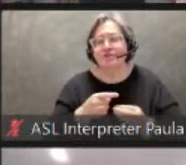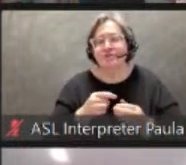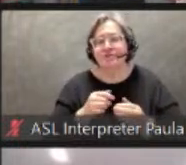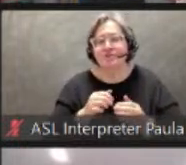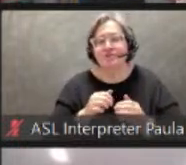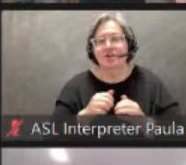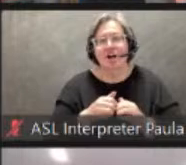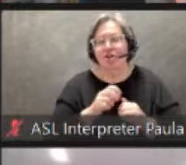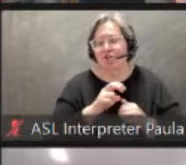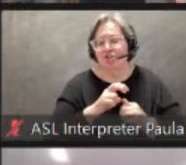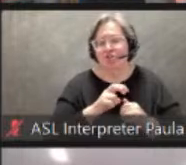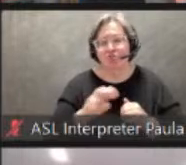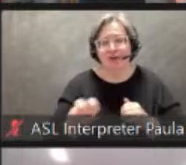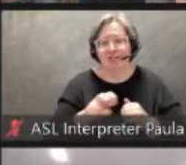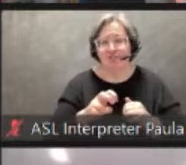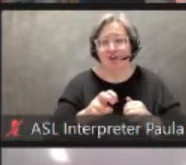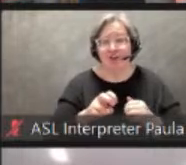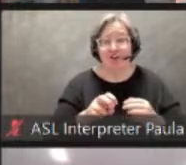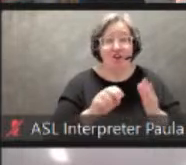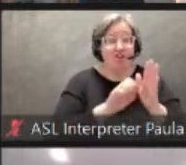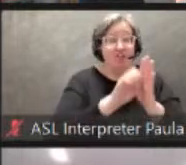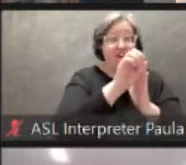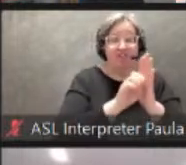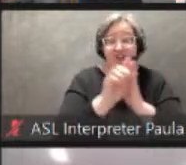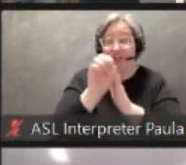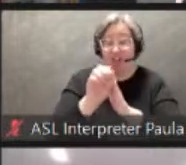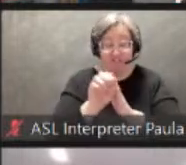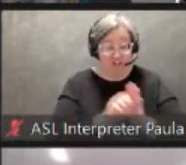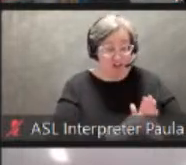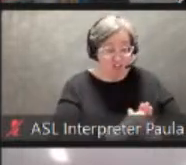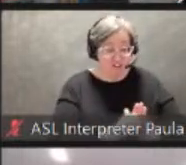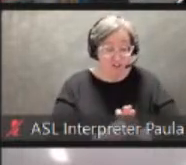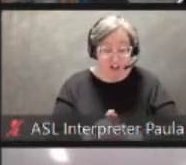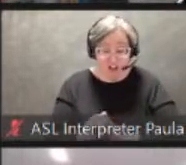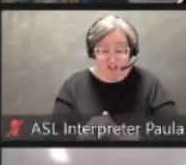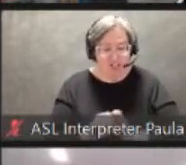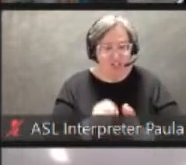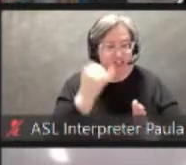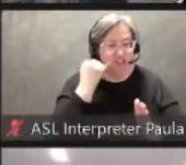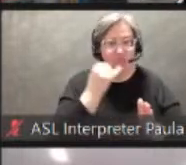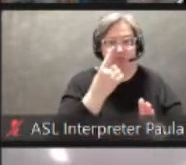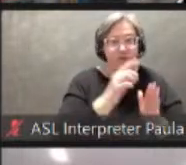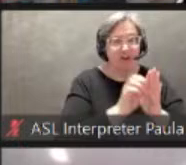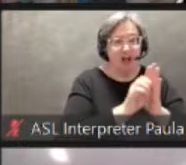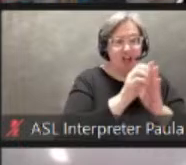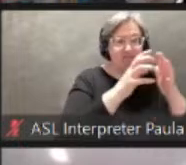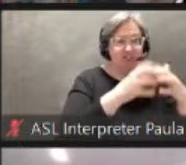double elevators, what happens, if one elevator goes down? How folks are expected to transfer?